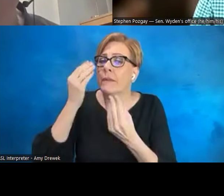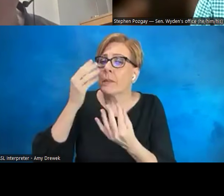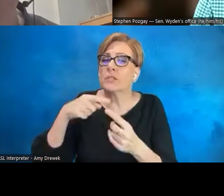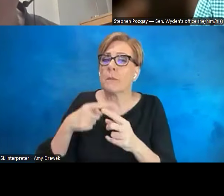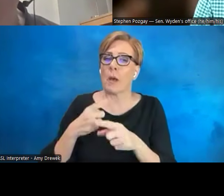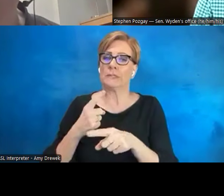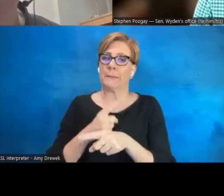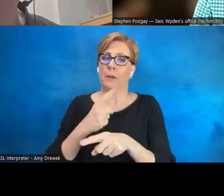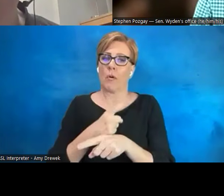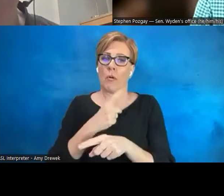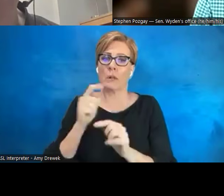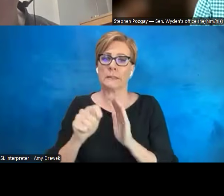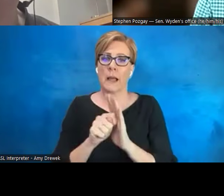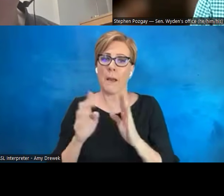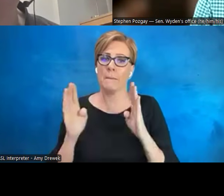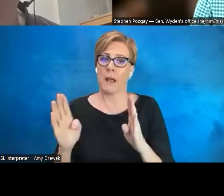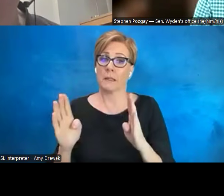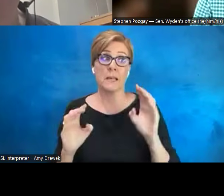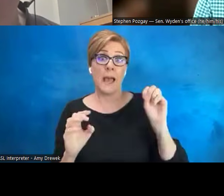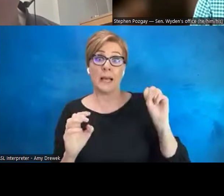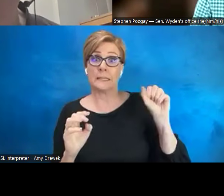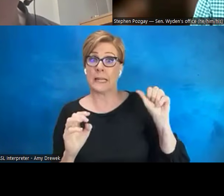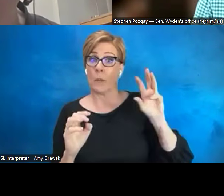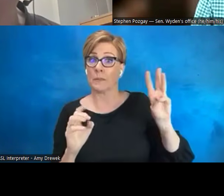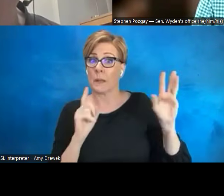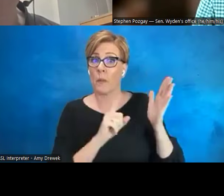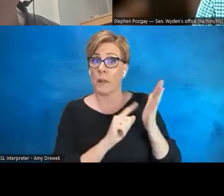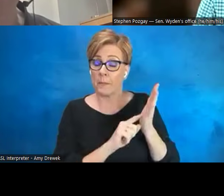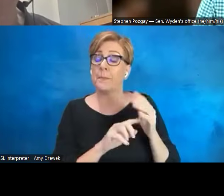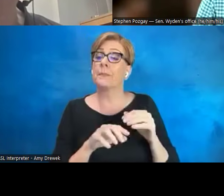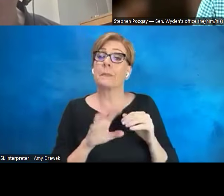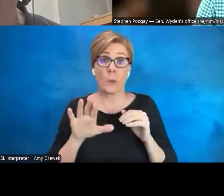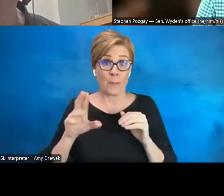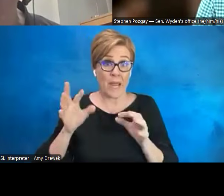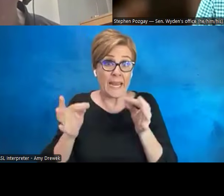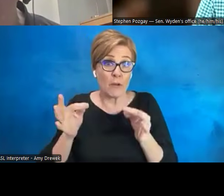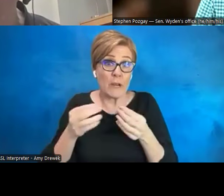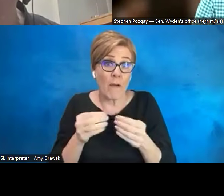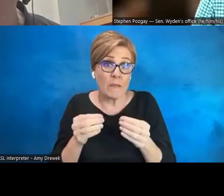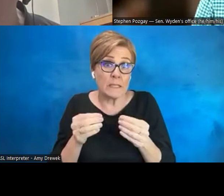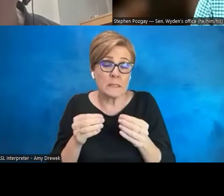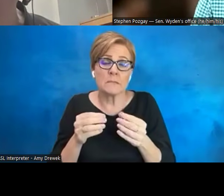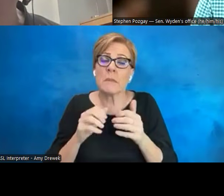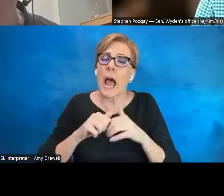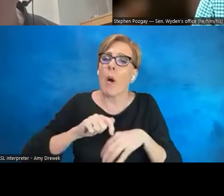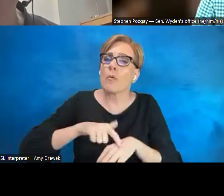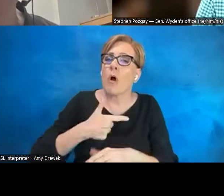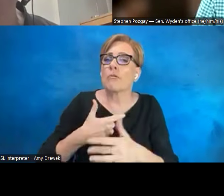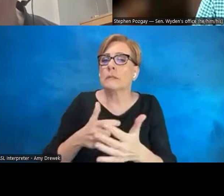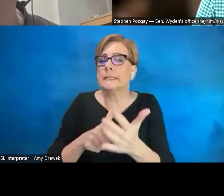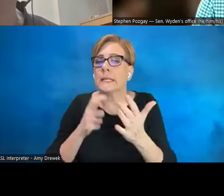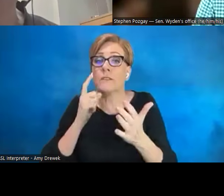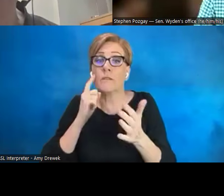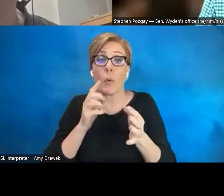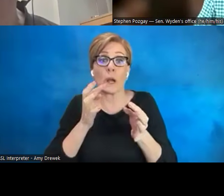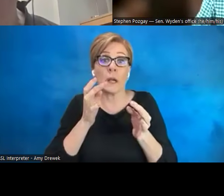that. So knowing, for example, at your hearing office, the average time that it takes for a hearing to be held and for a decision to